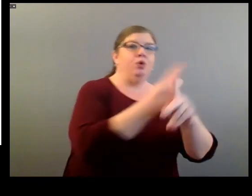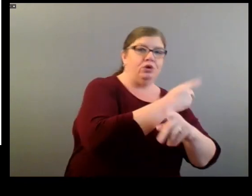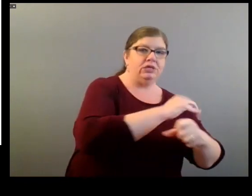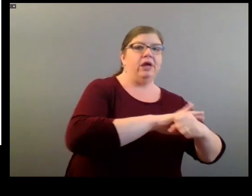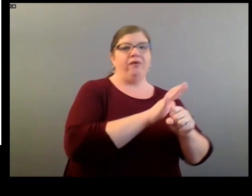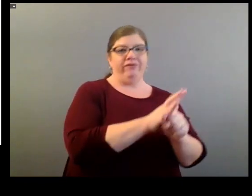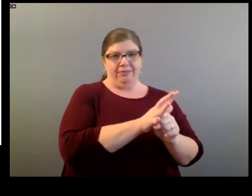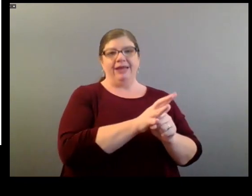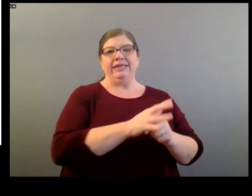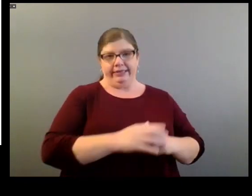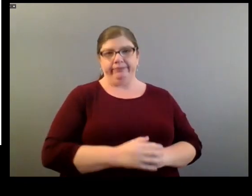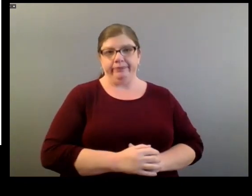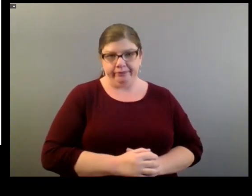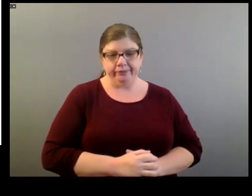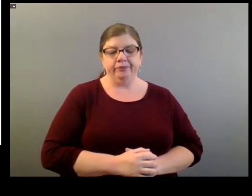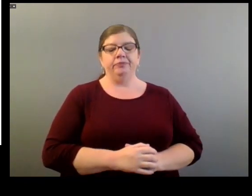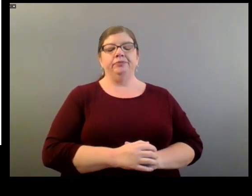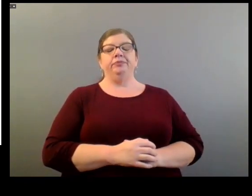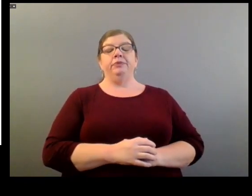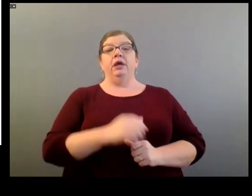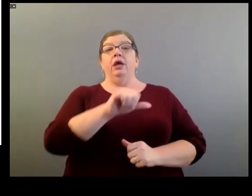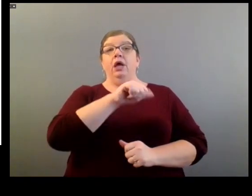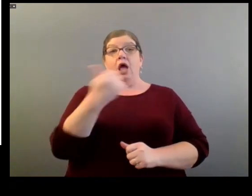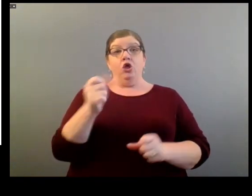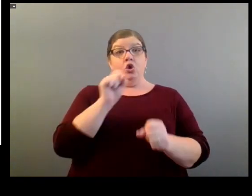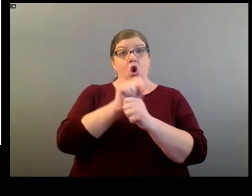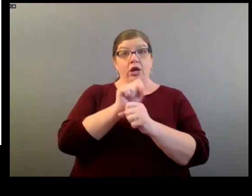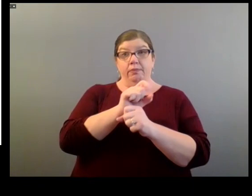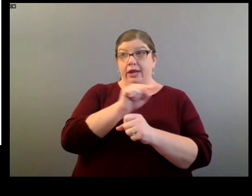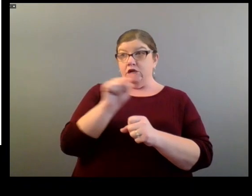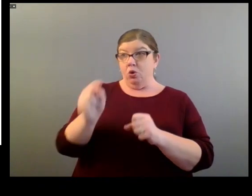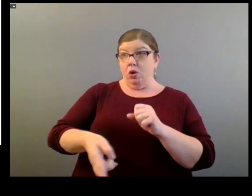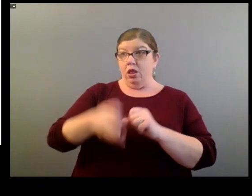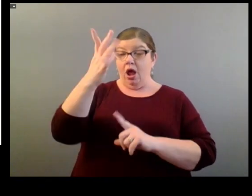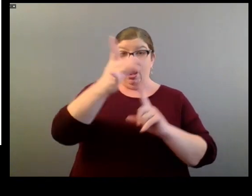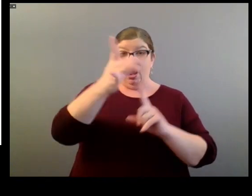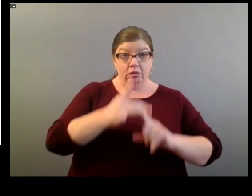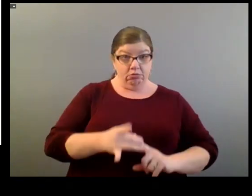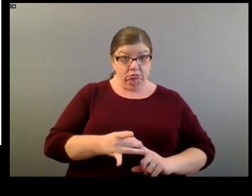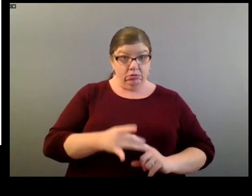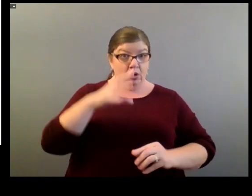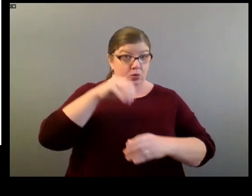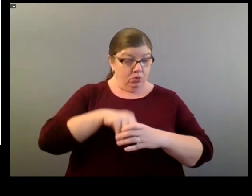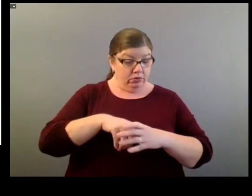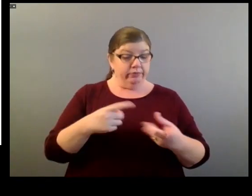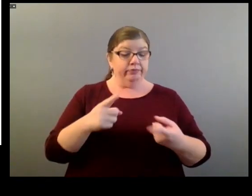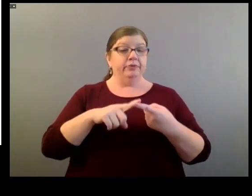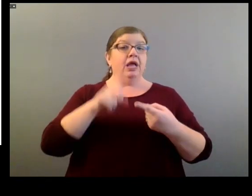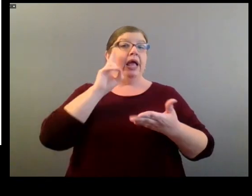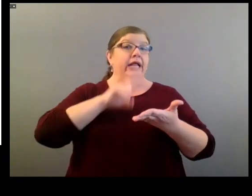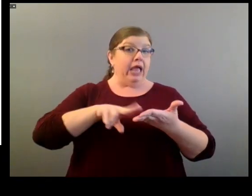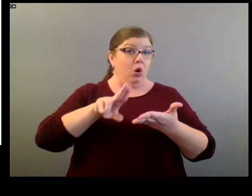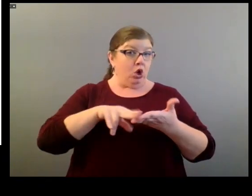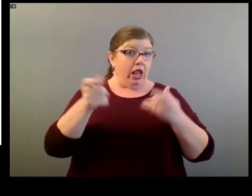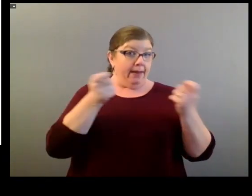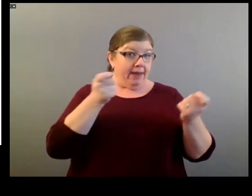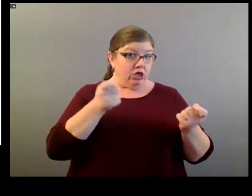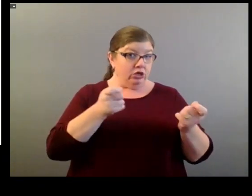COVID-19. Other occupations with high frequencies included clerical and management,